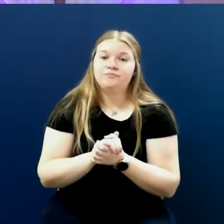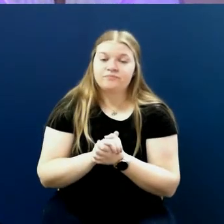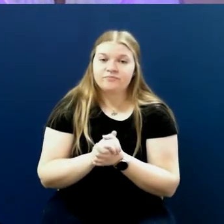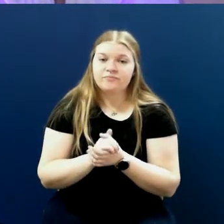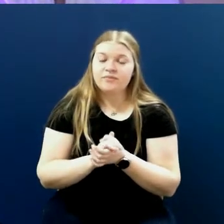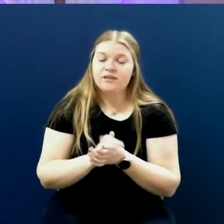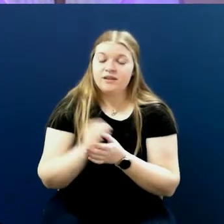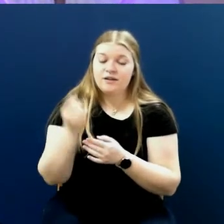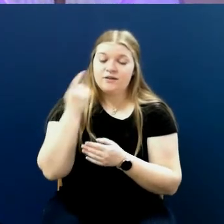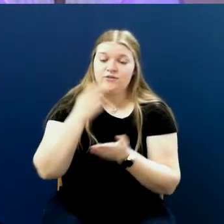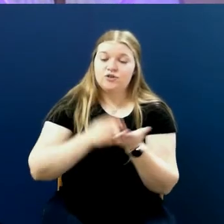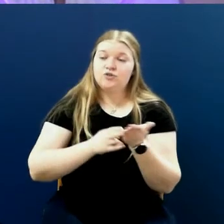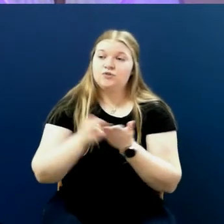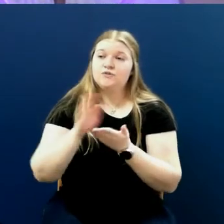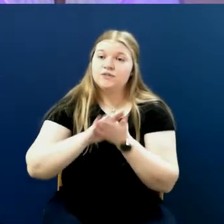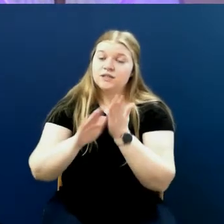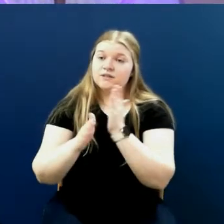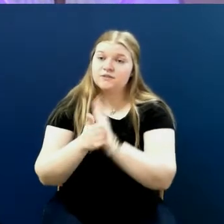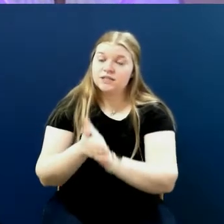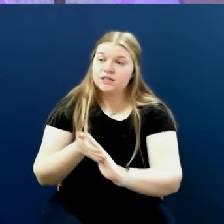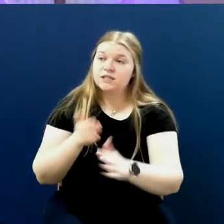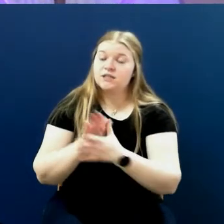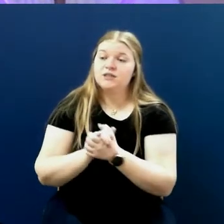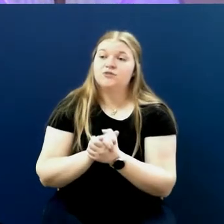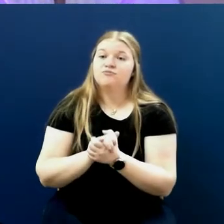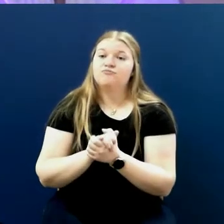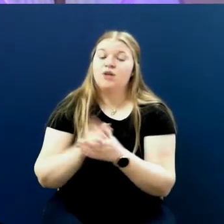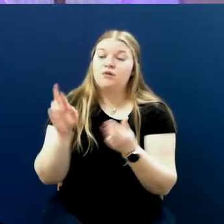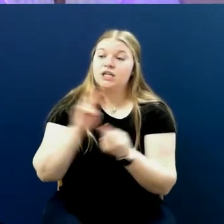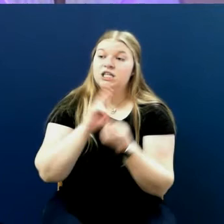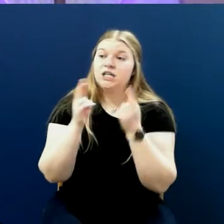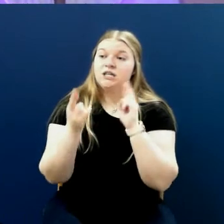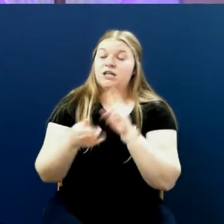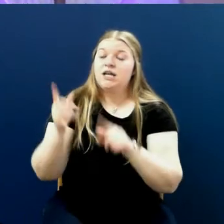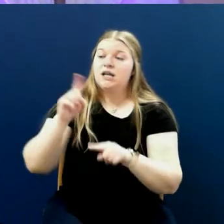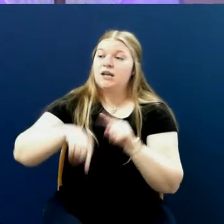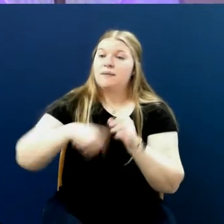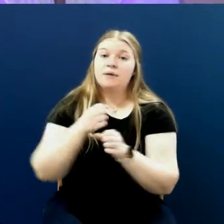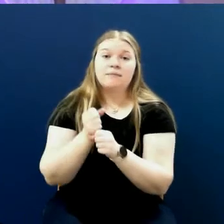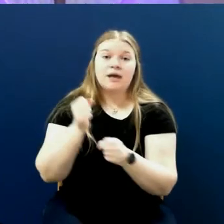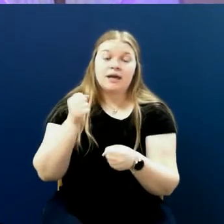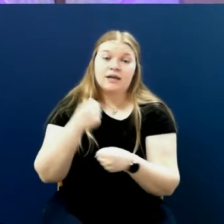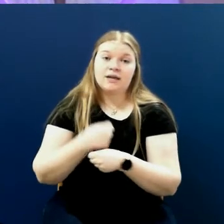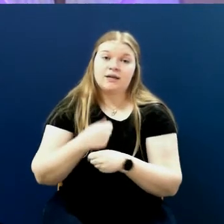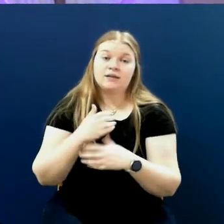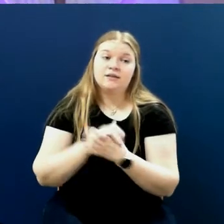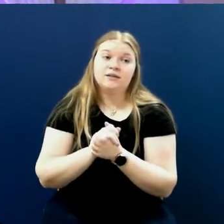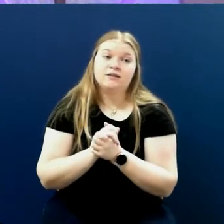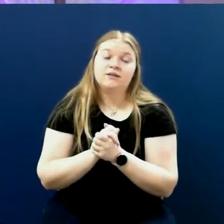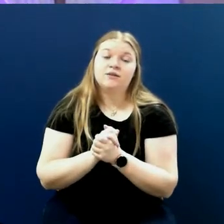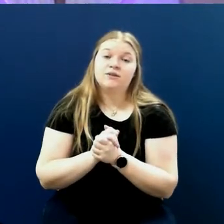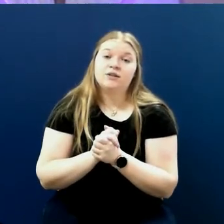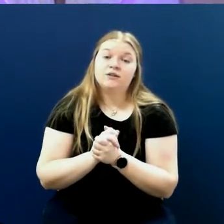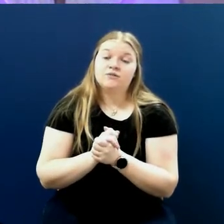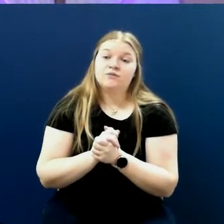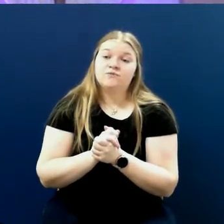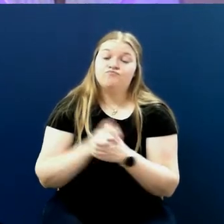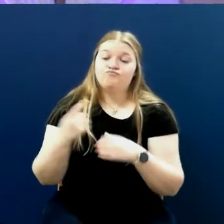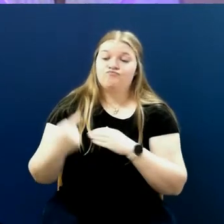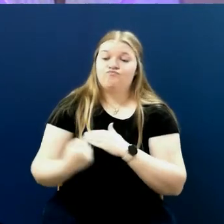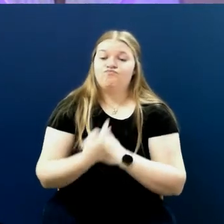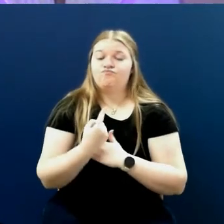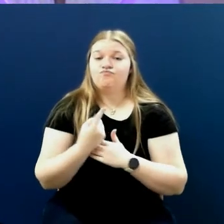Even if true forgiveness and reconciliation cannot be made because the offending party is unwilling